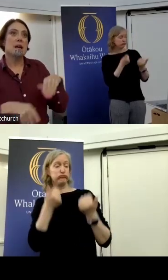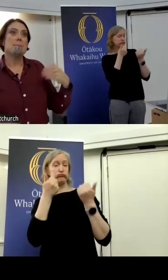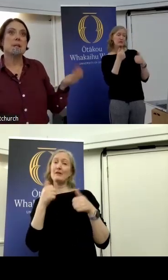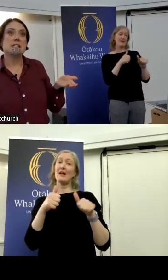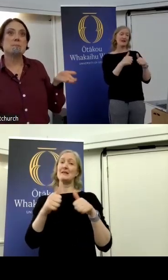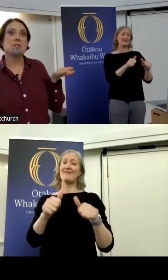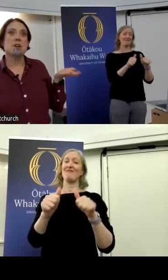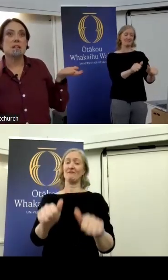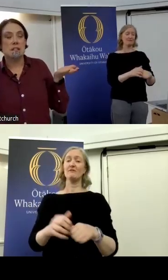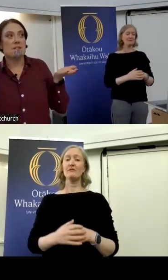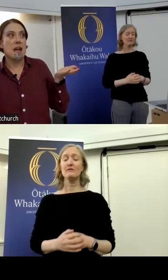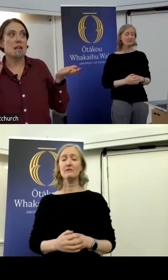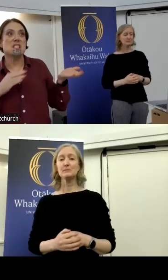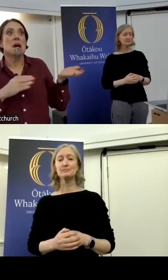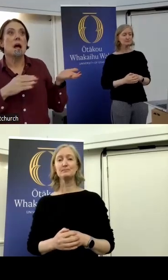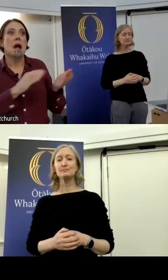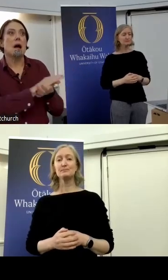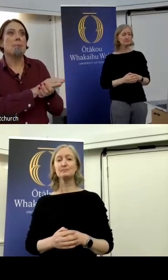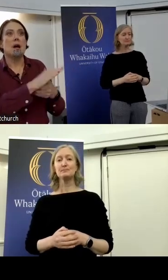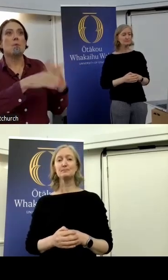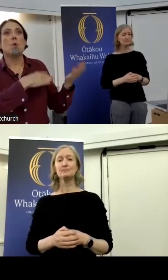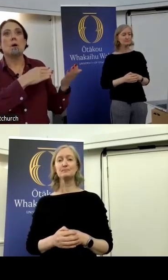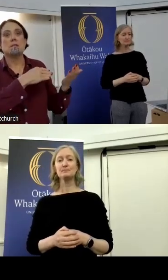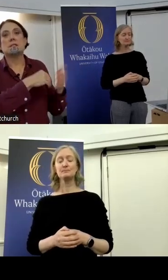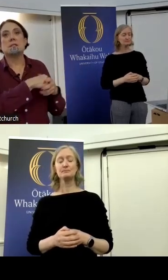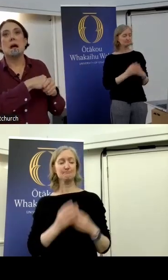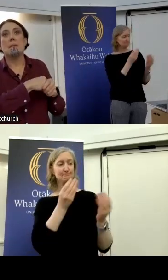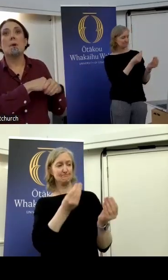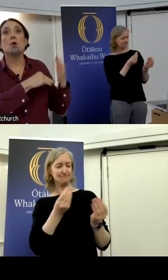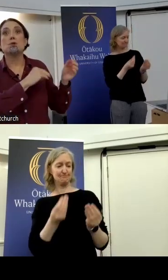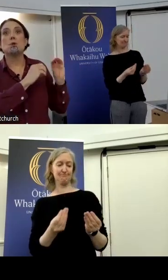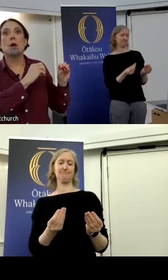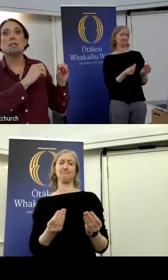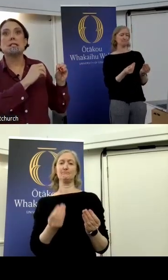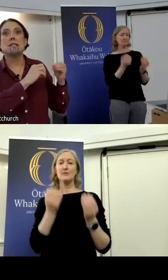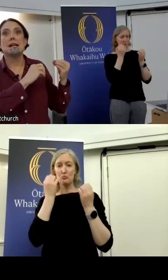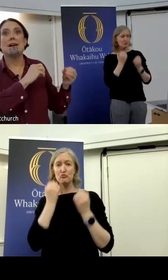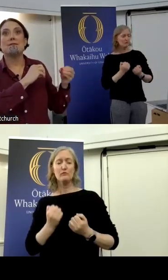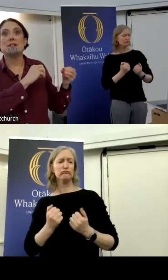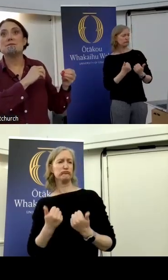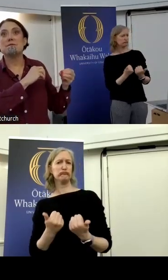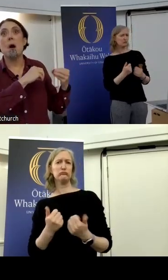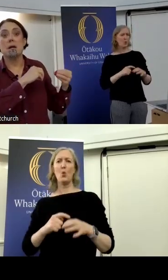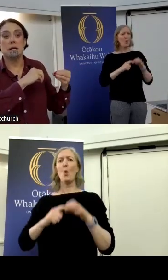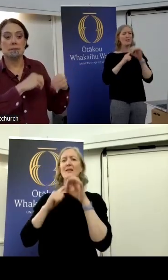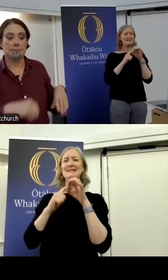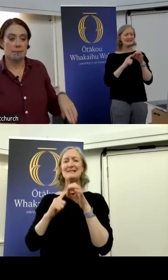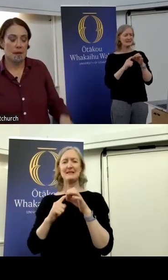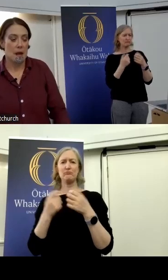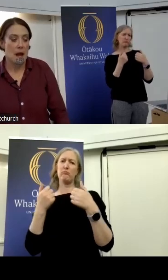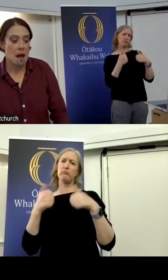and it had been demonstrated that it was good quality and effective for